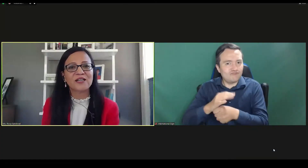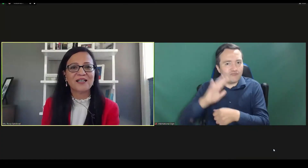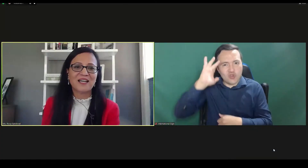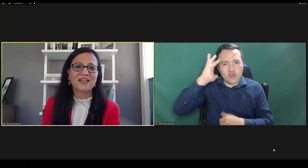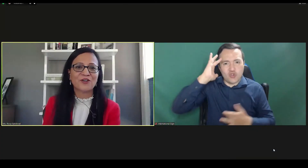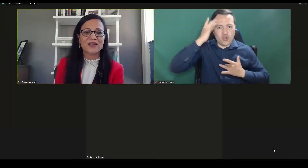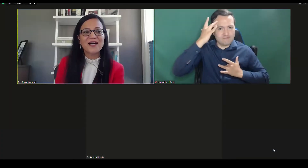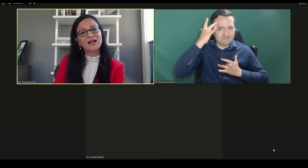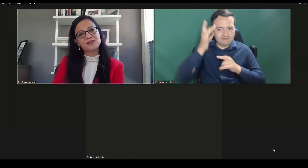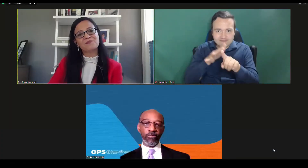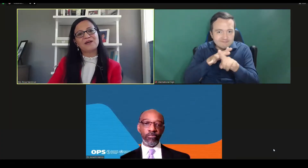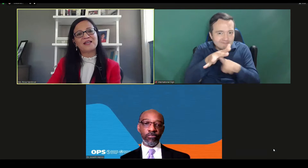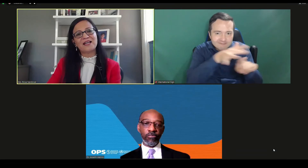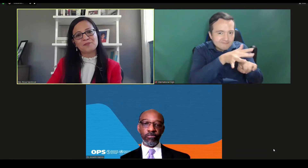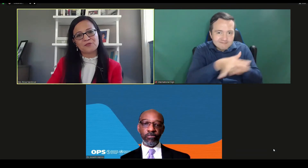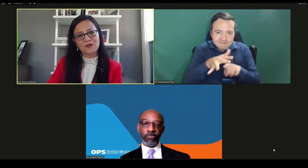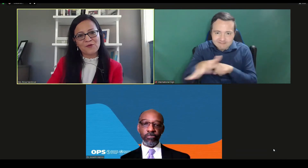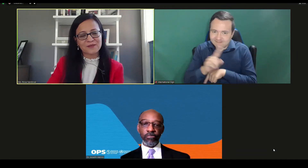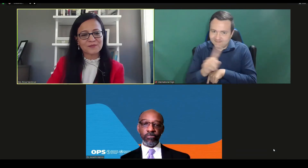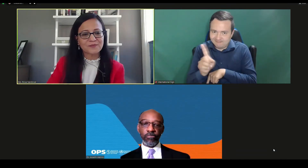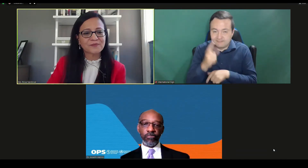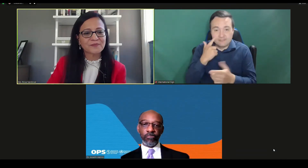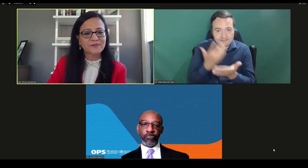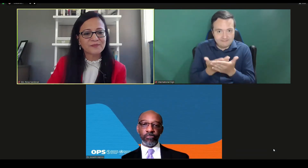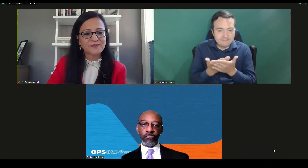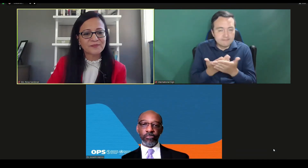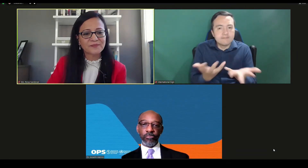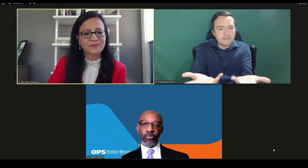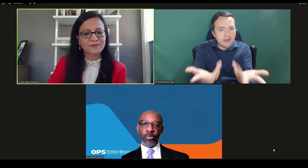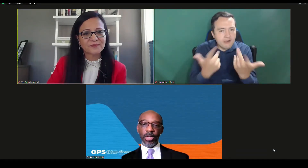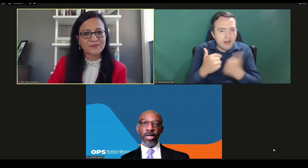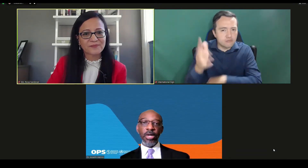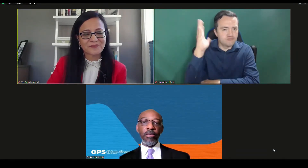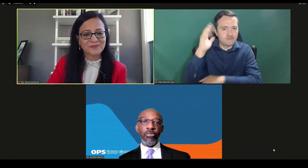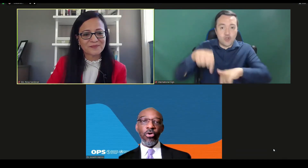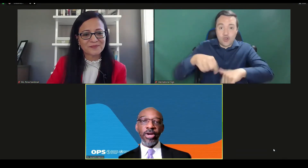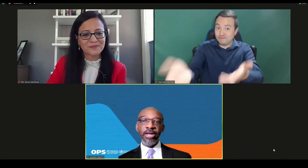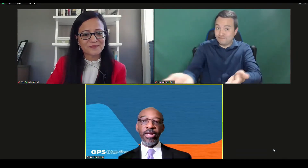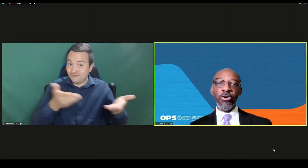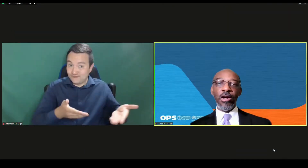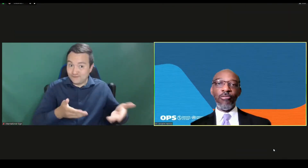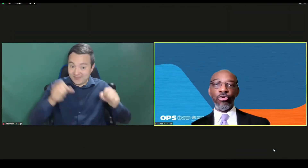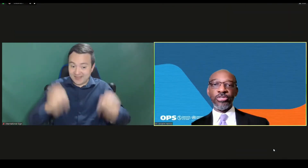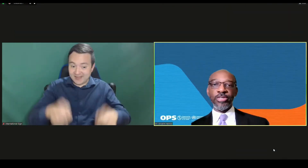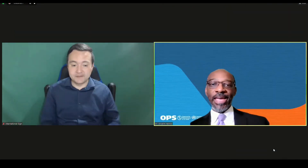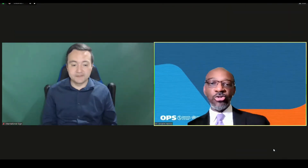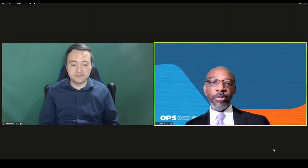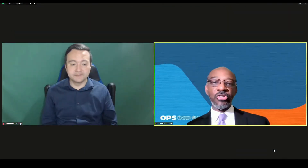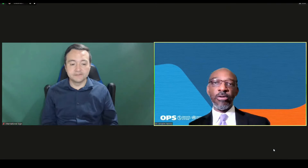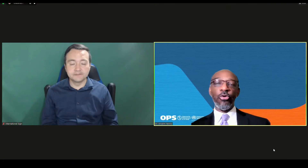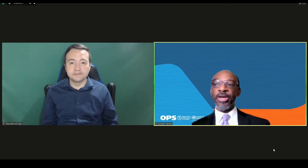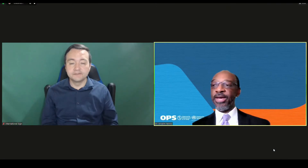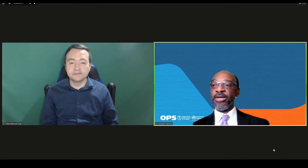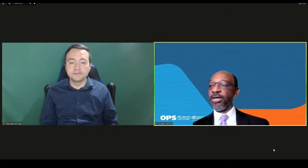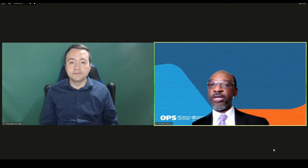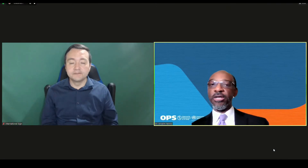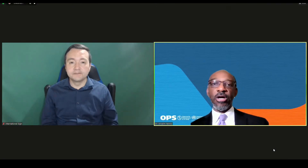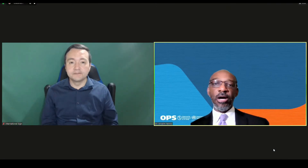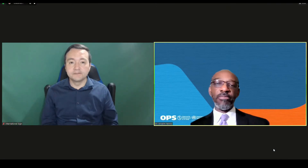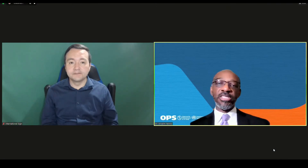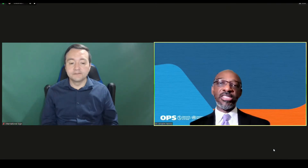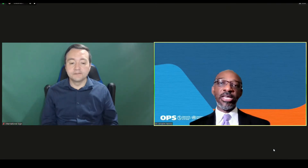Health at PAHO, who is going to be our moderator. You have the floor, Anselm. Good morning, Rosa. Thank you so much. Good